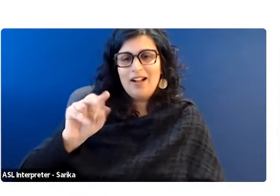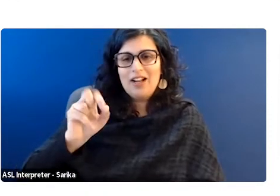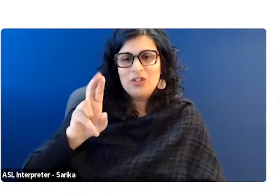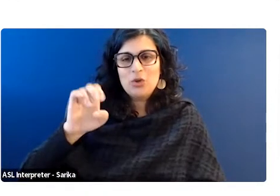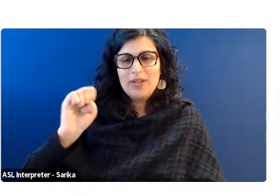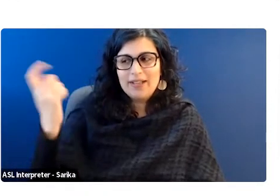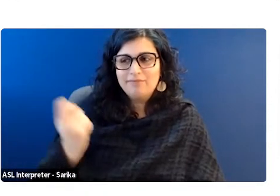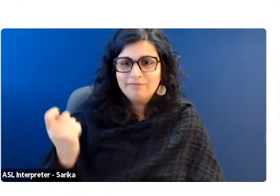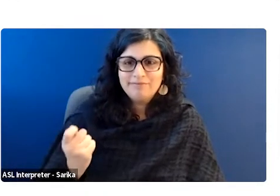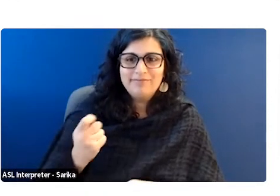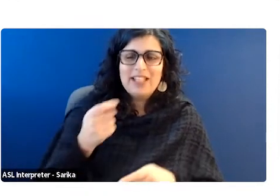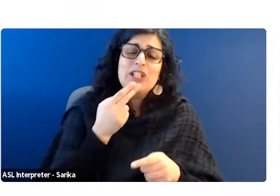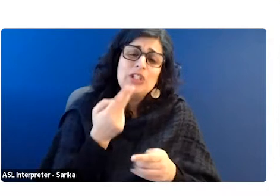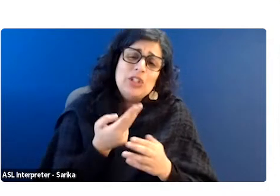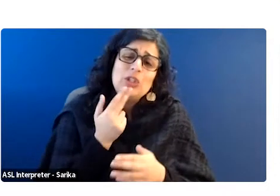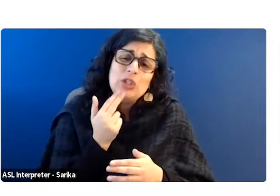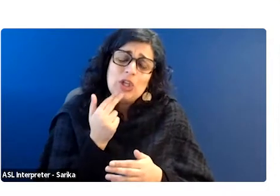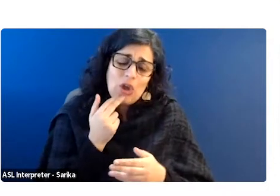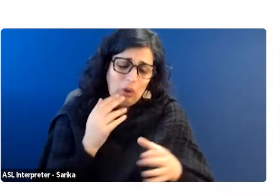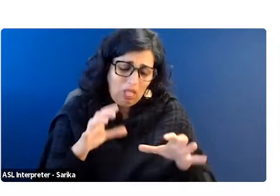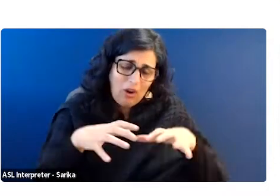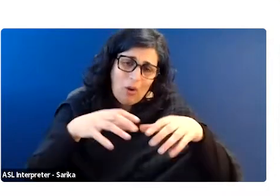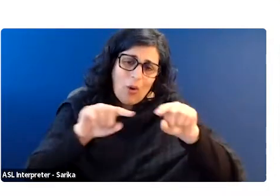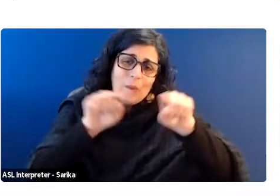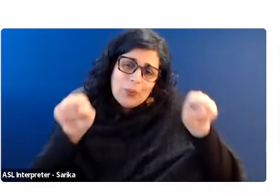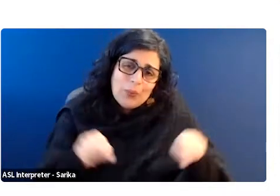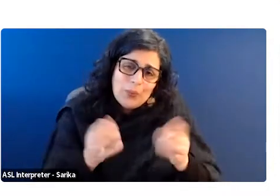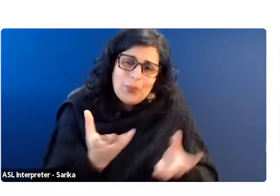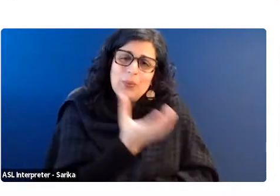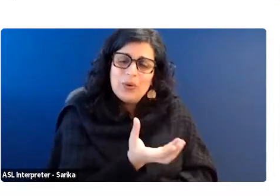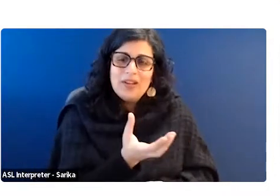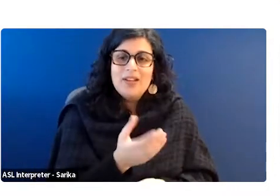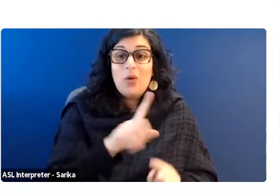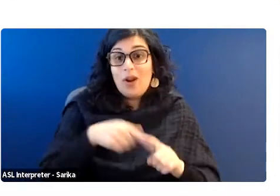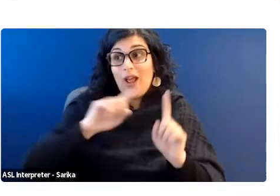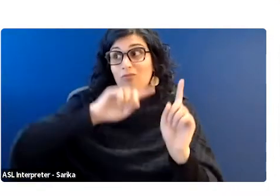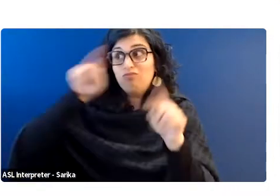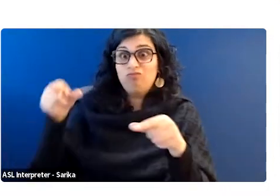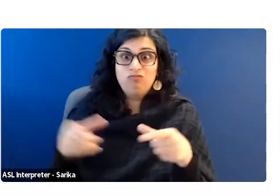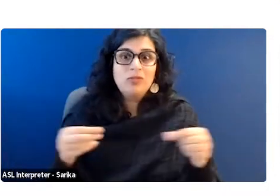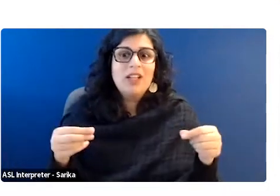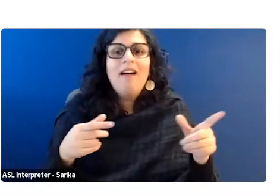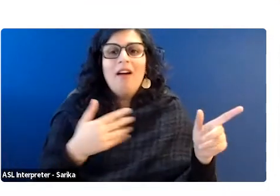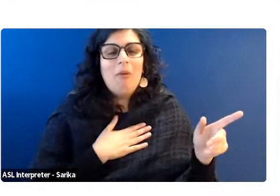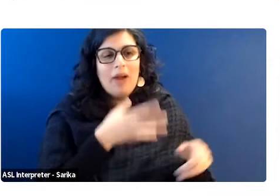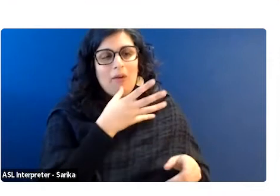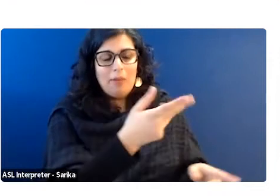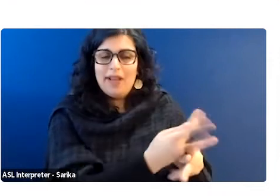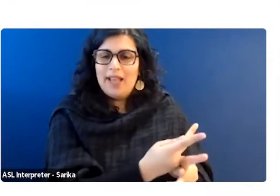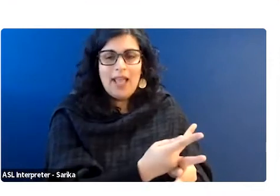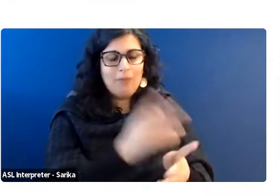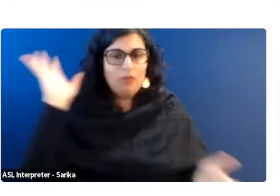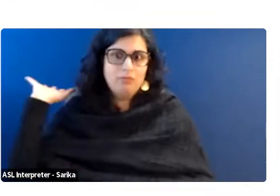these cute little heart containers. And when I went to Japan, my grandma like kept all of them from like years